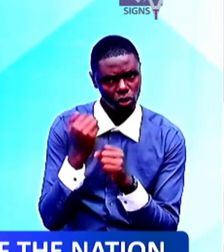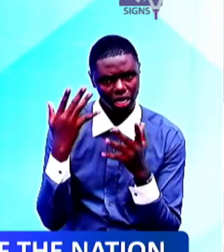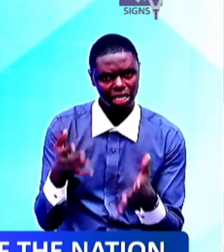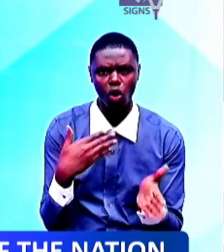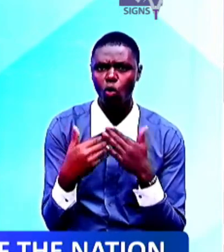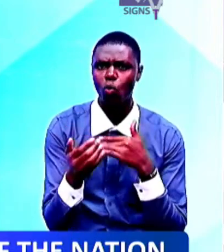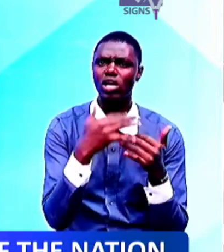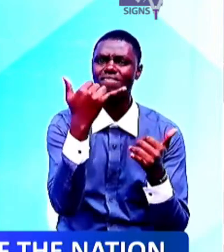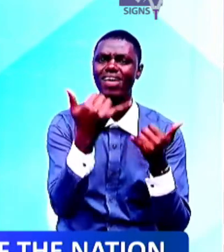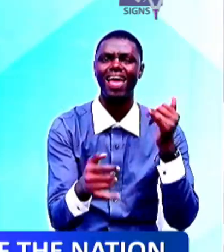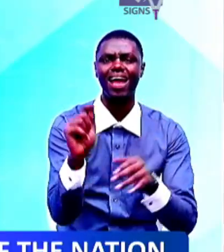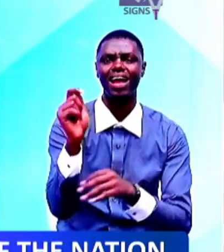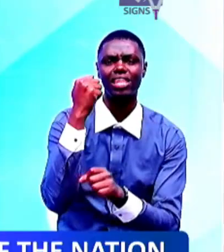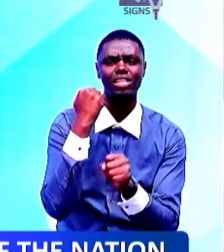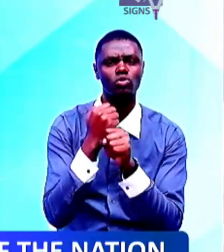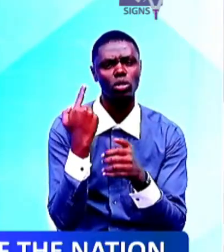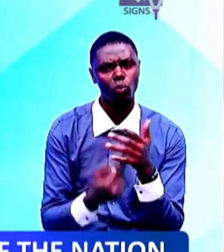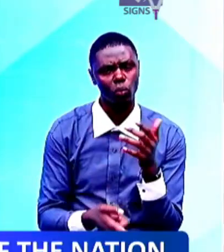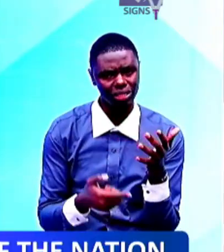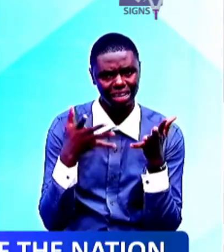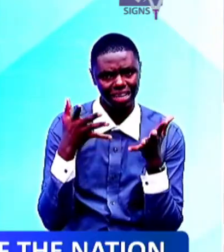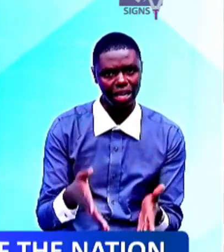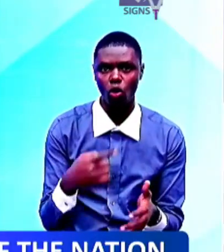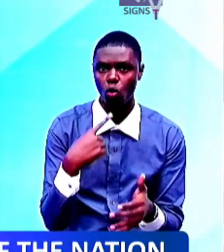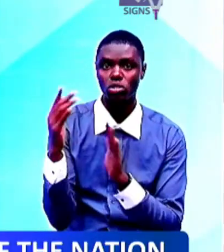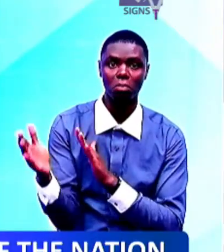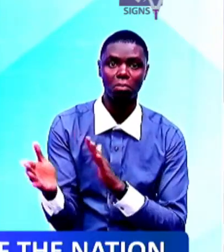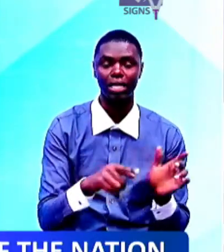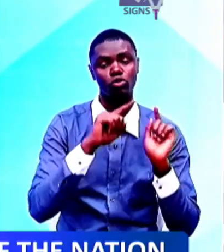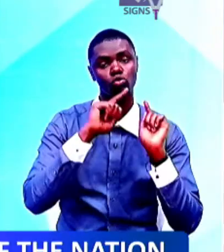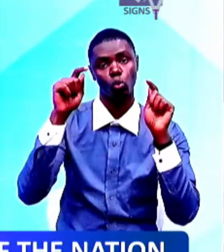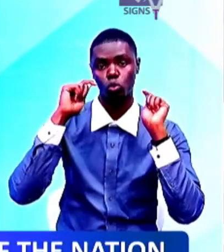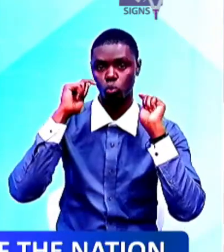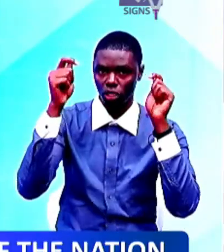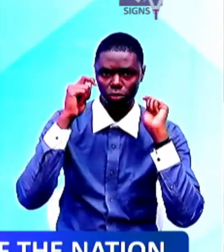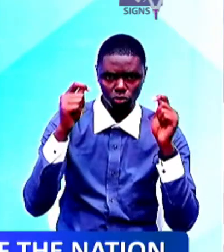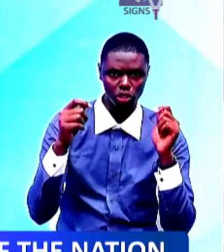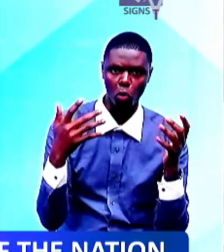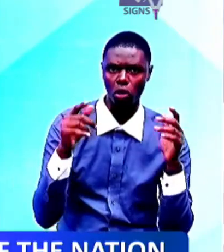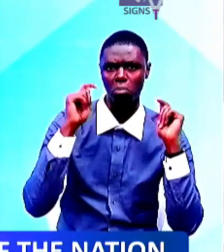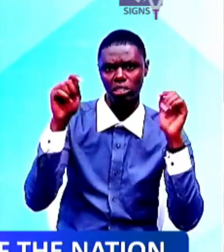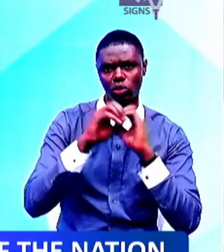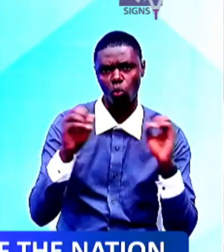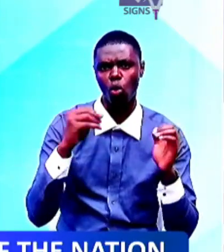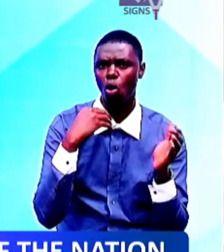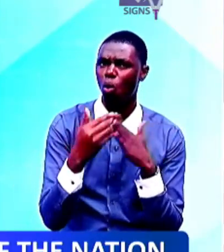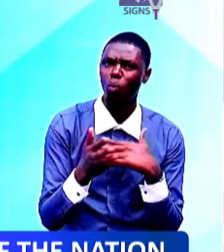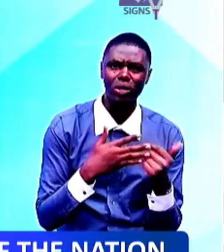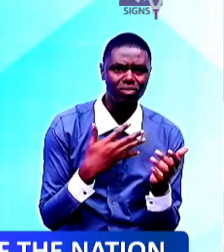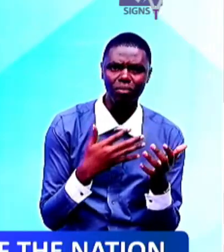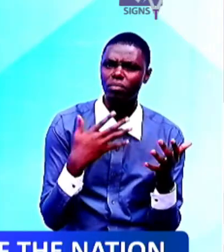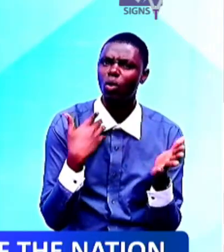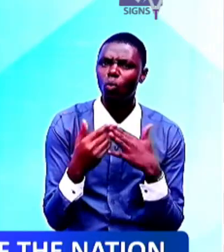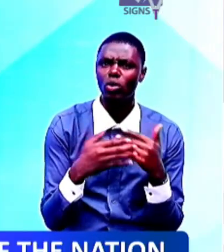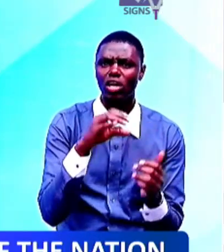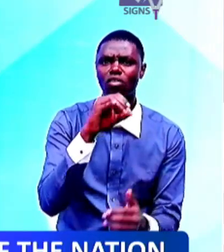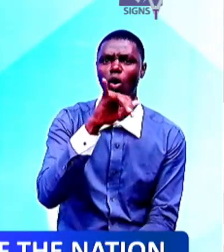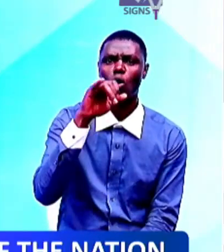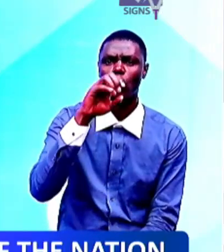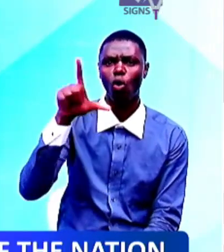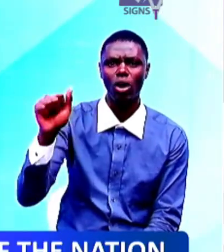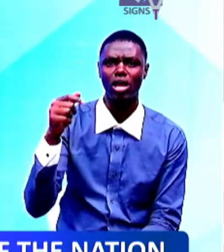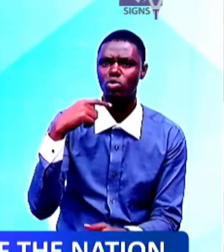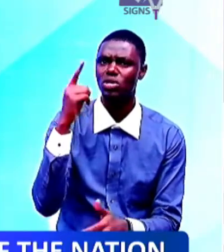whatever young Kenyan is doing right now, who is planning to go either to demonstrate or not to demonstrate, whatever Oyola you are saying right